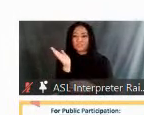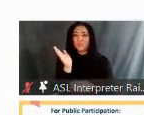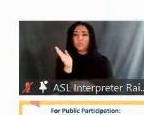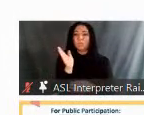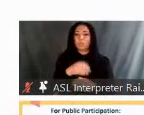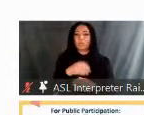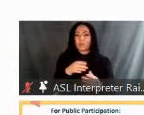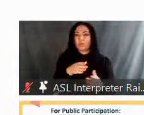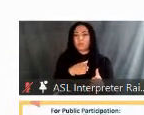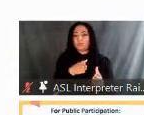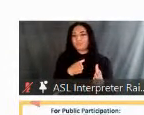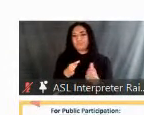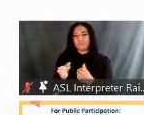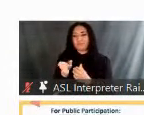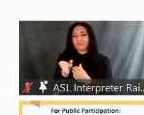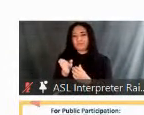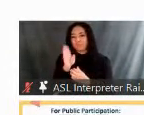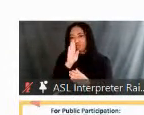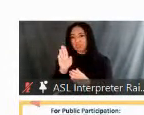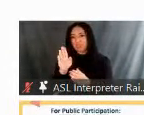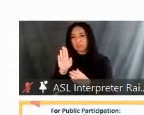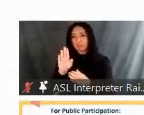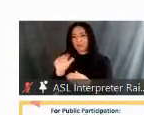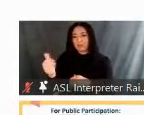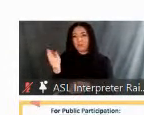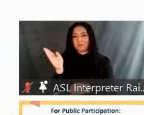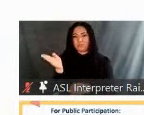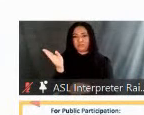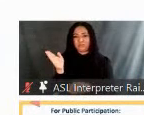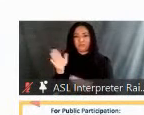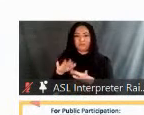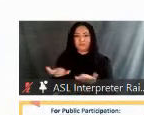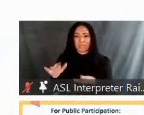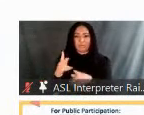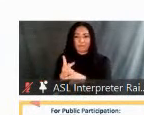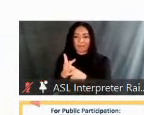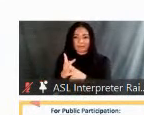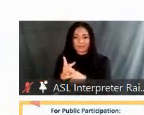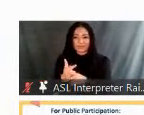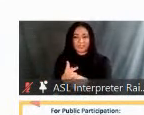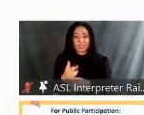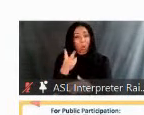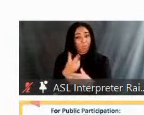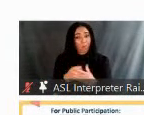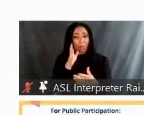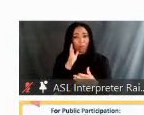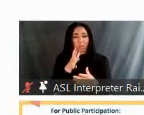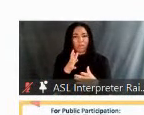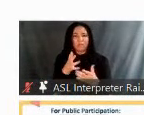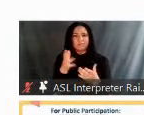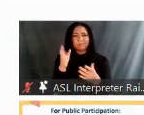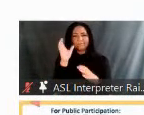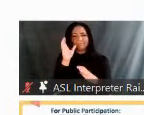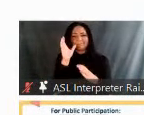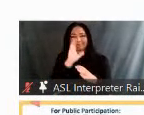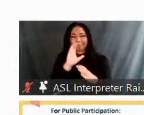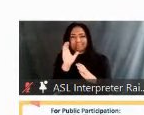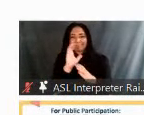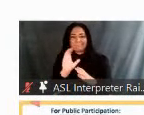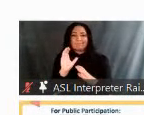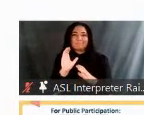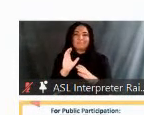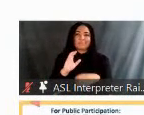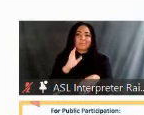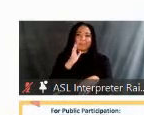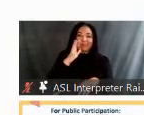presentation from Child Trends. Both of these presentations will work to explore parent preferences and barriers